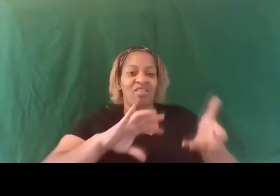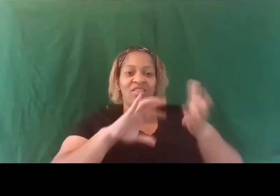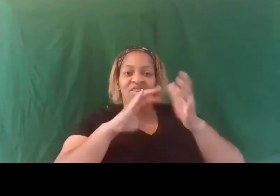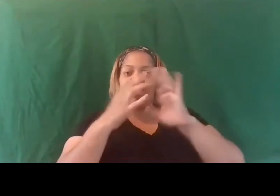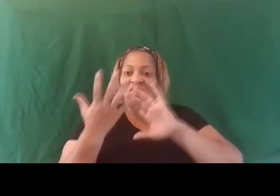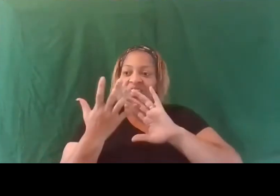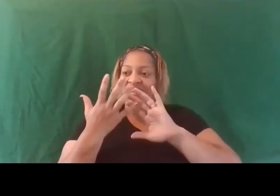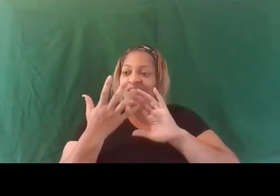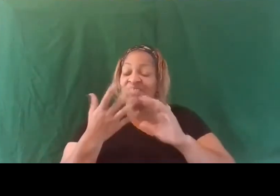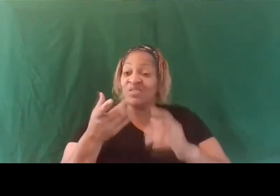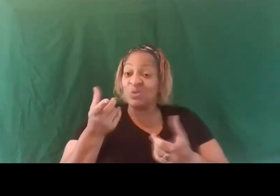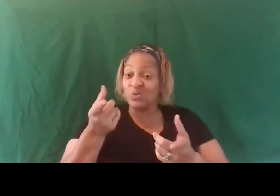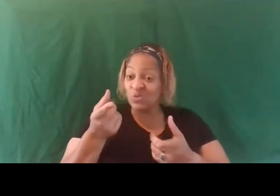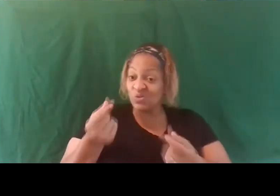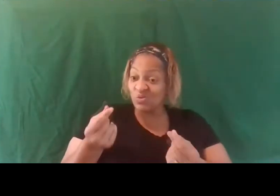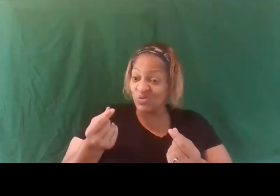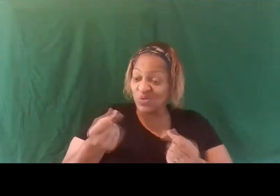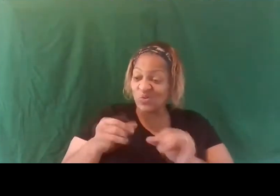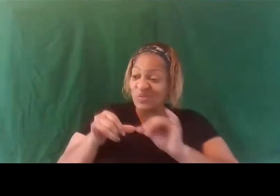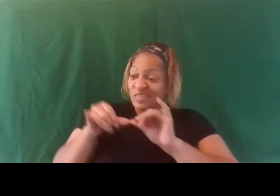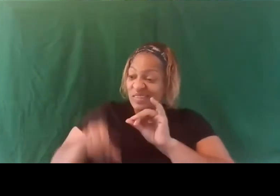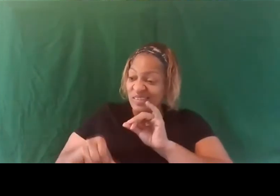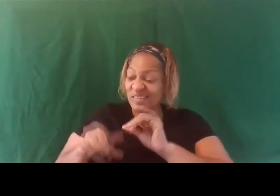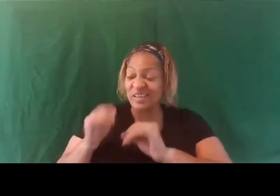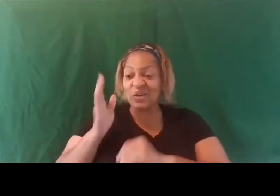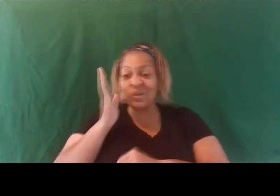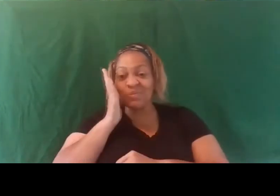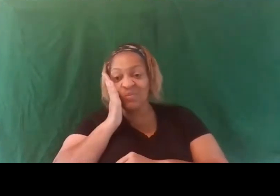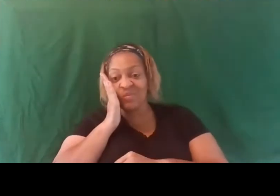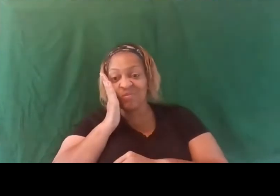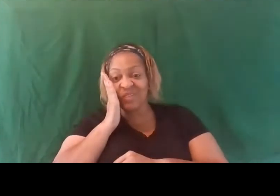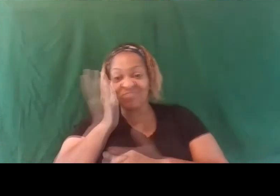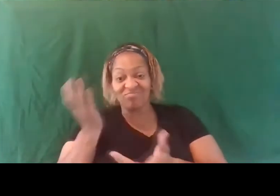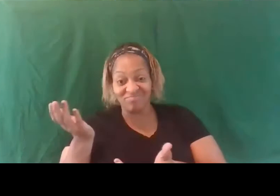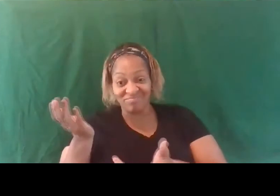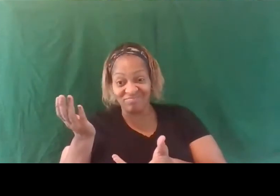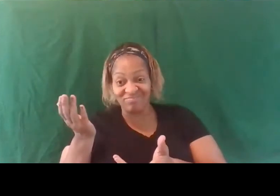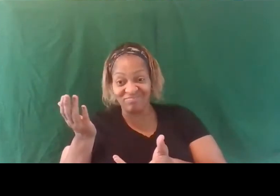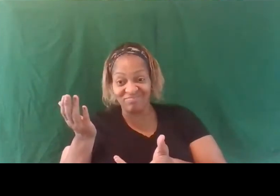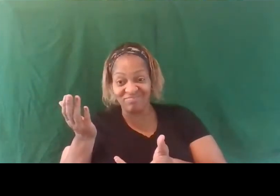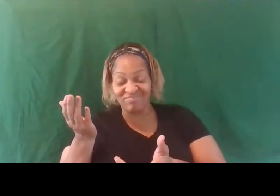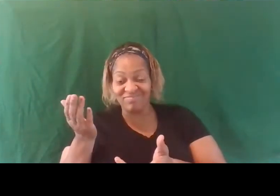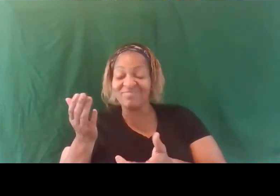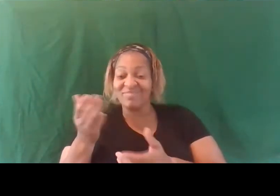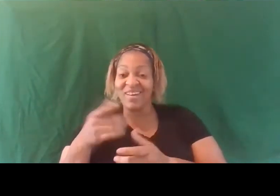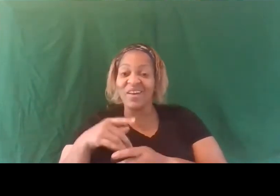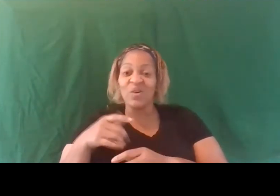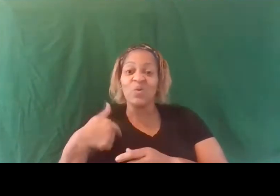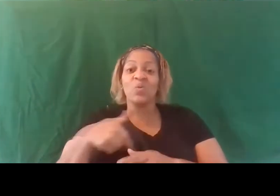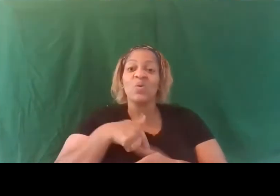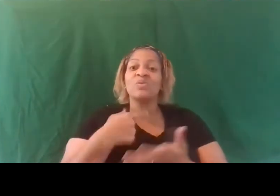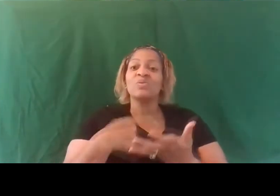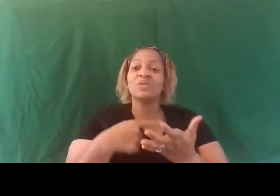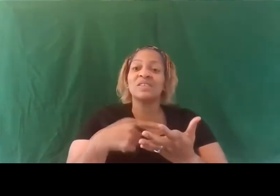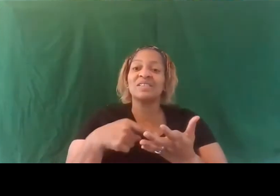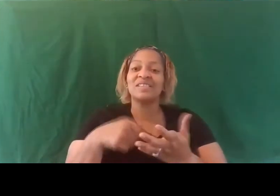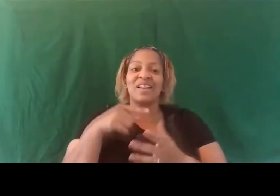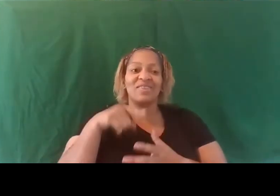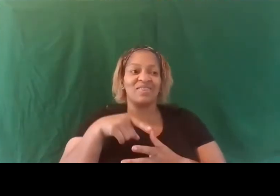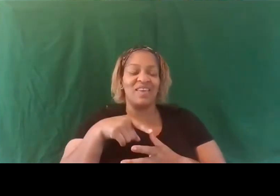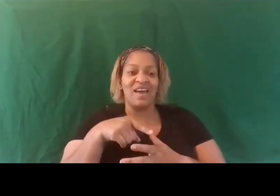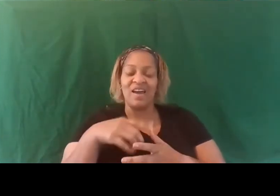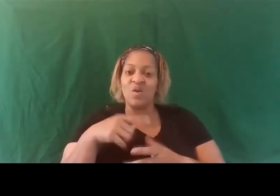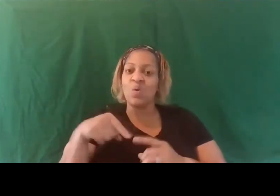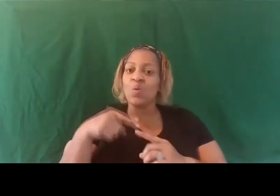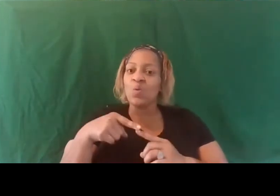stay in bed? Today we're talking about that very thing, when life seems to be challenging, when the road